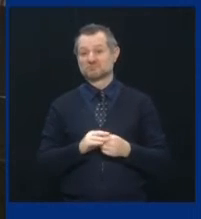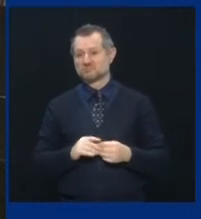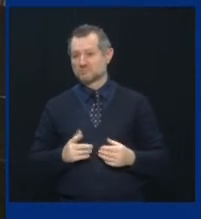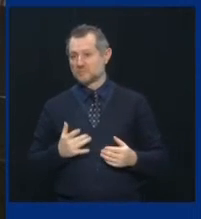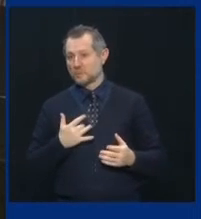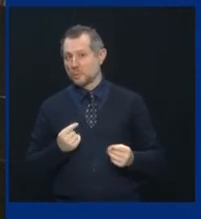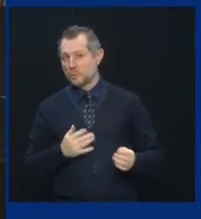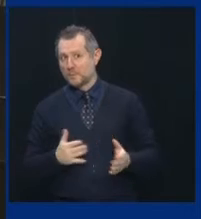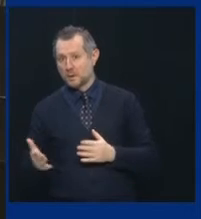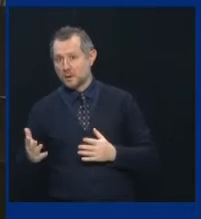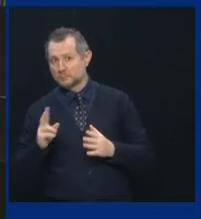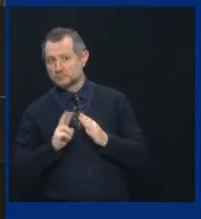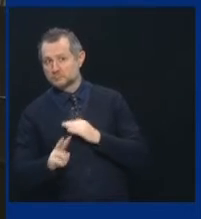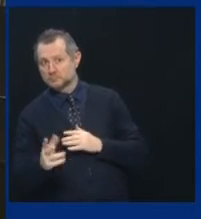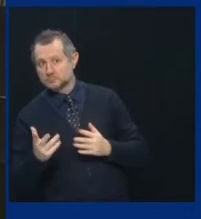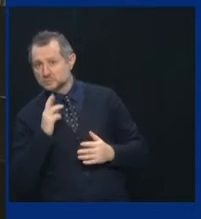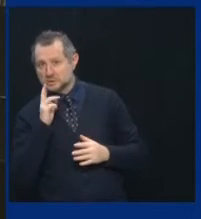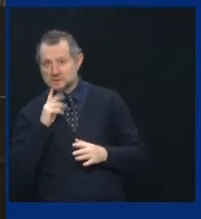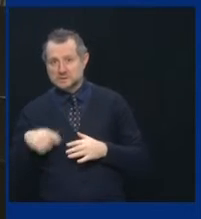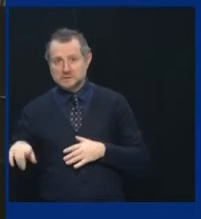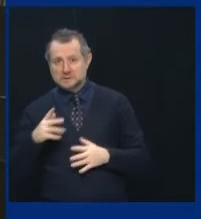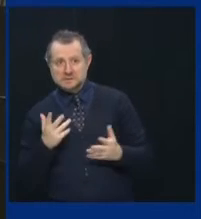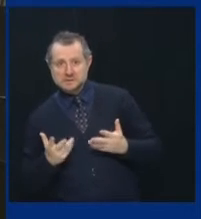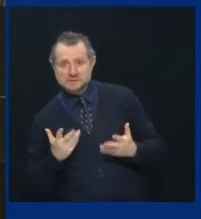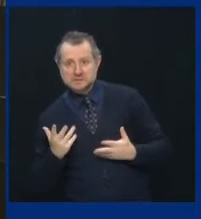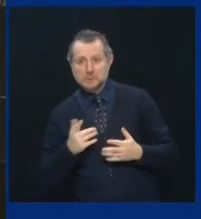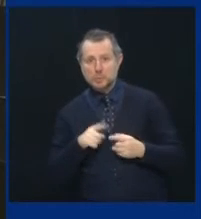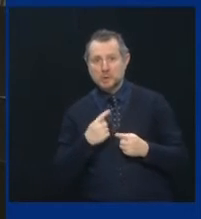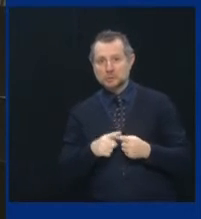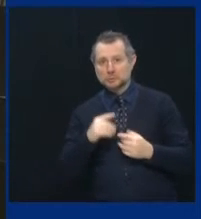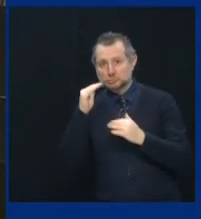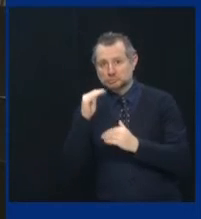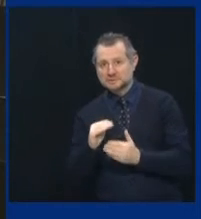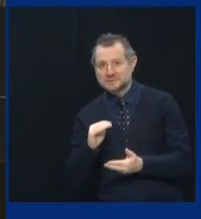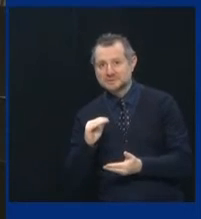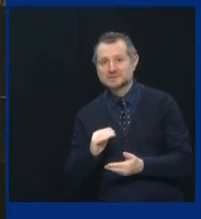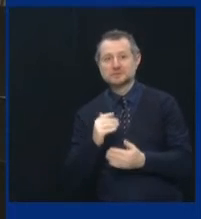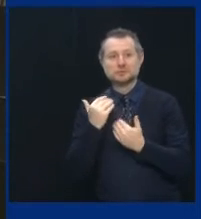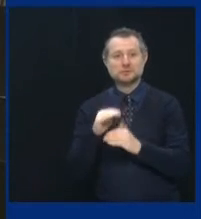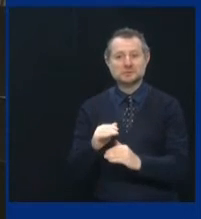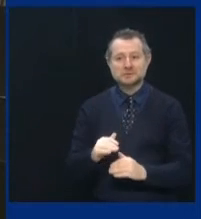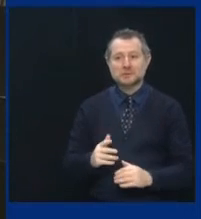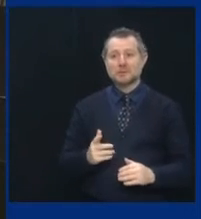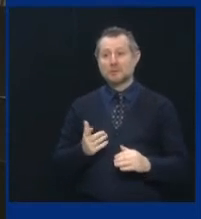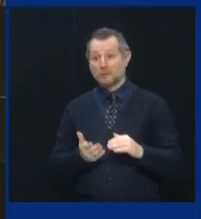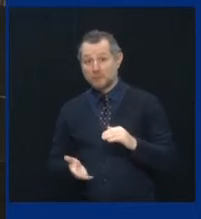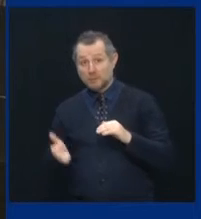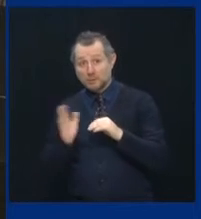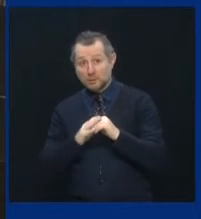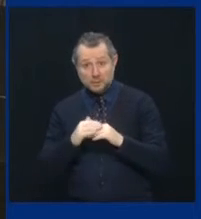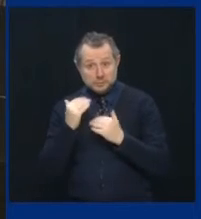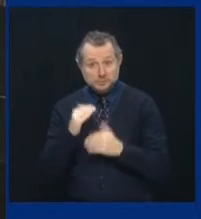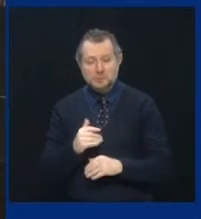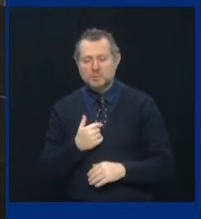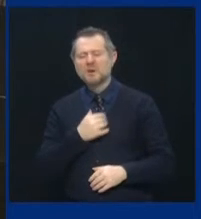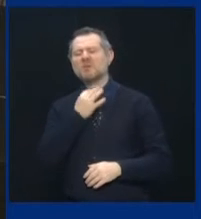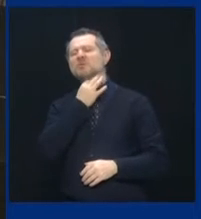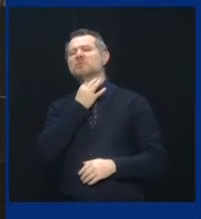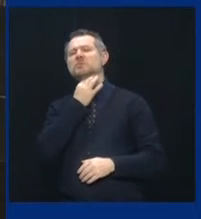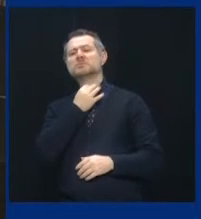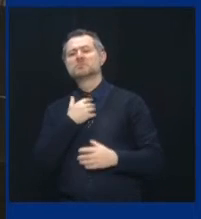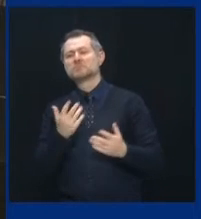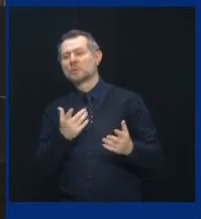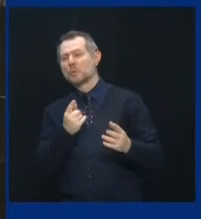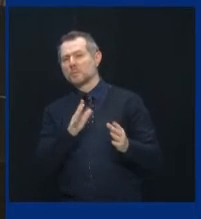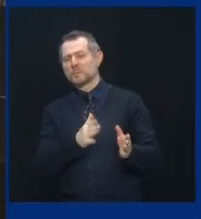going, when things might be lifted or whether more restrictions are coming. I guess I'm just curious for an update on how we should think about